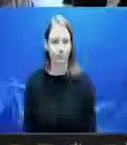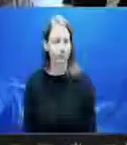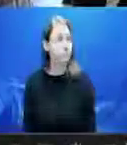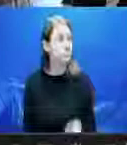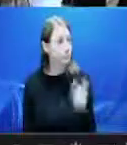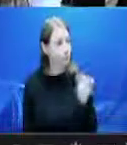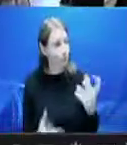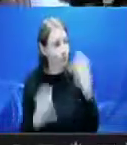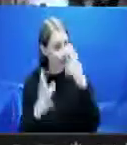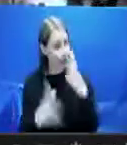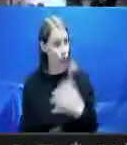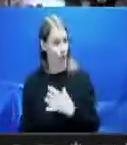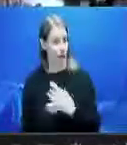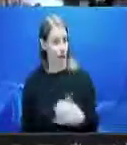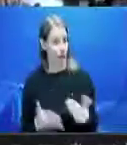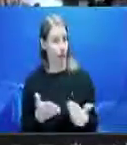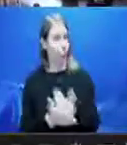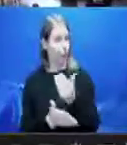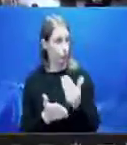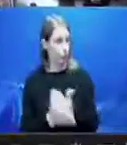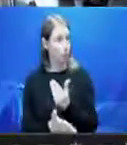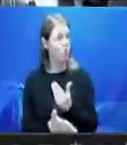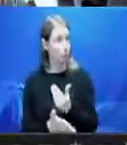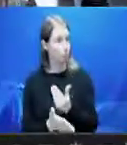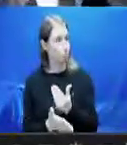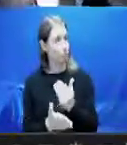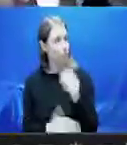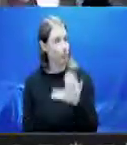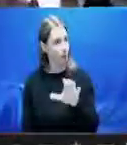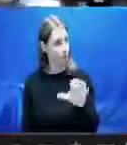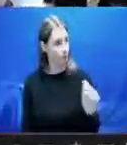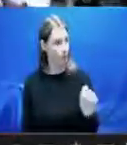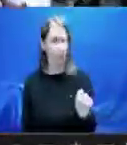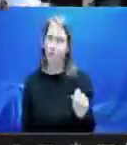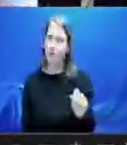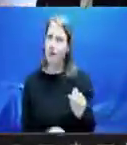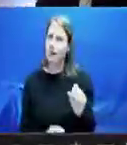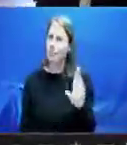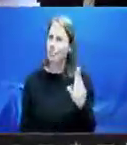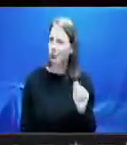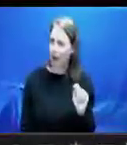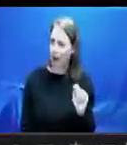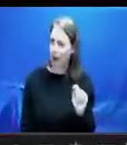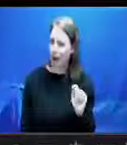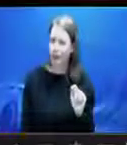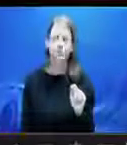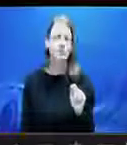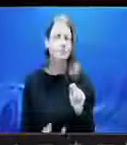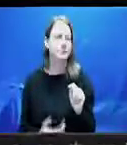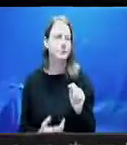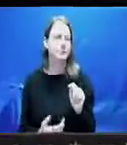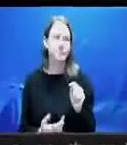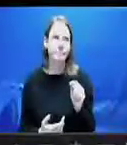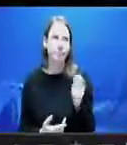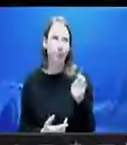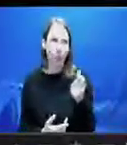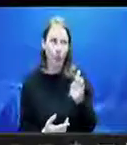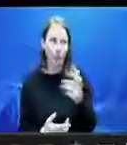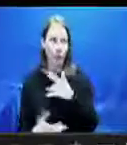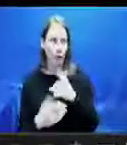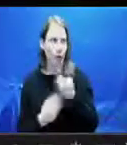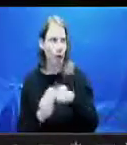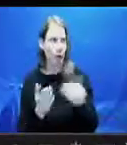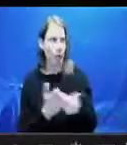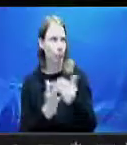implemented before new state exams arrive in 2014. These are K-12 standards, and as we implement them, obviously there'll be a